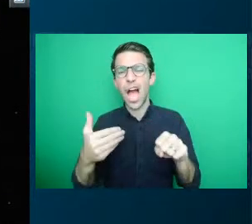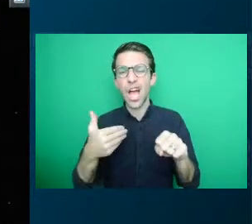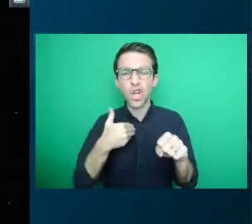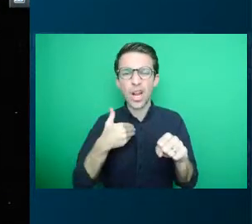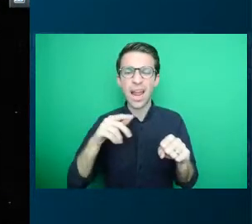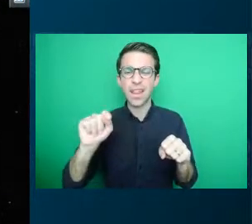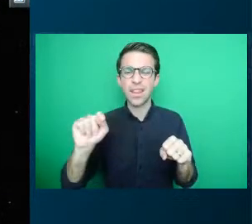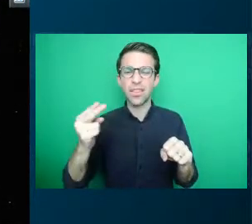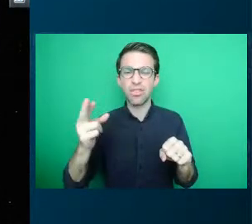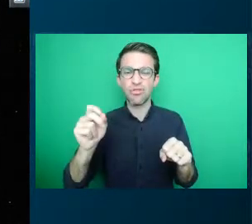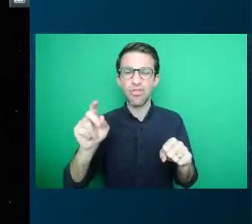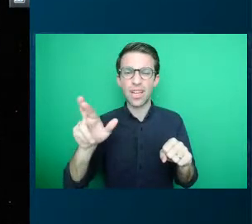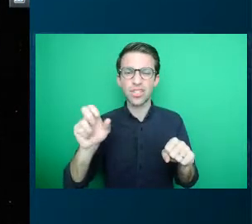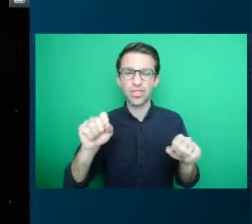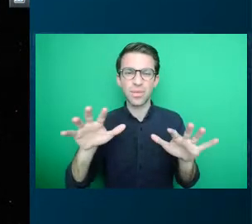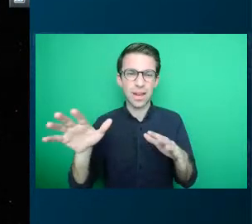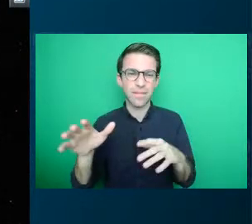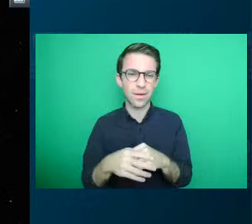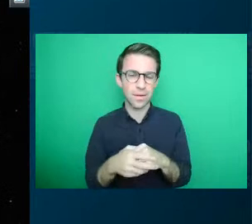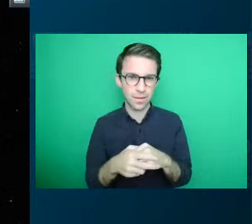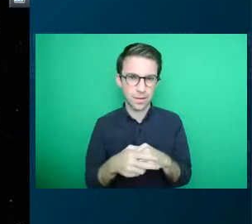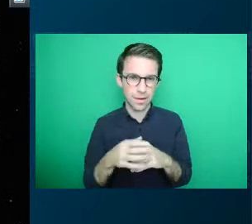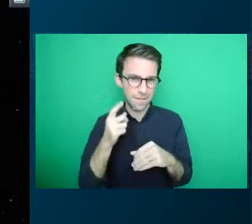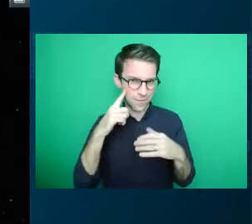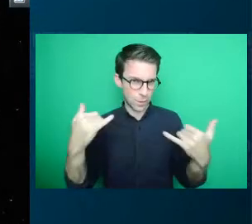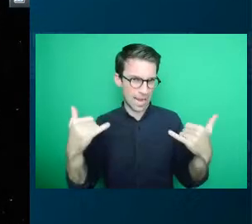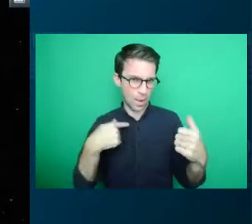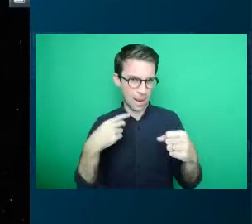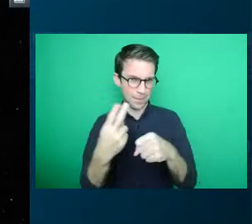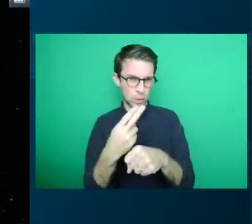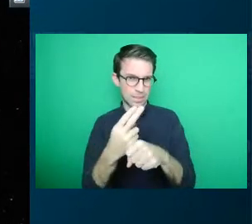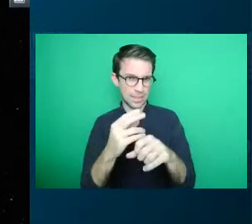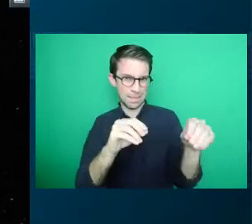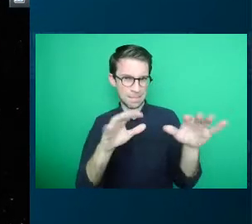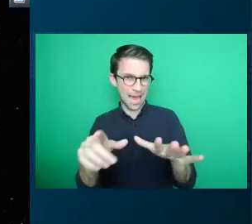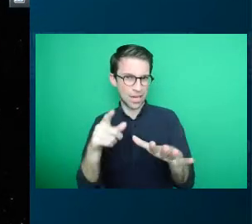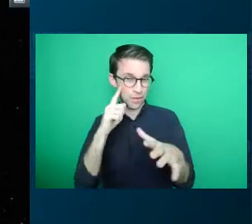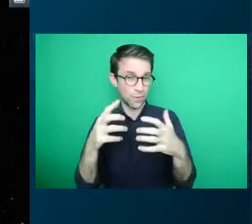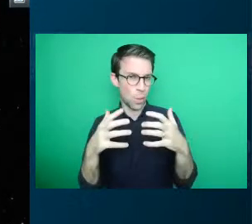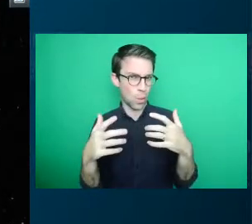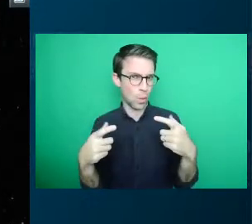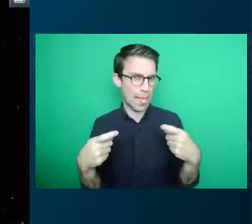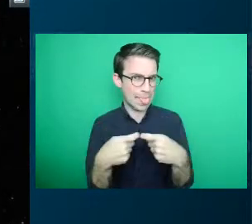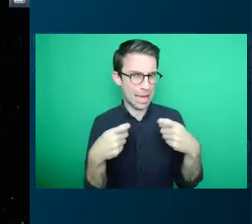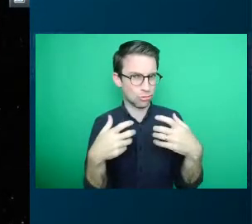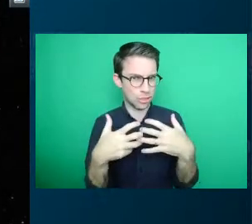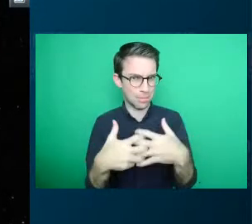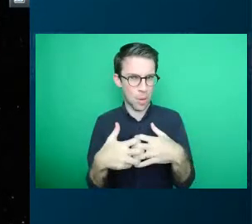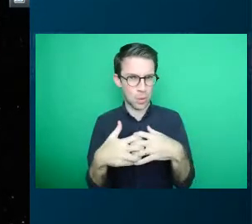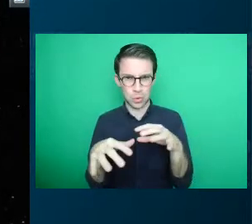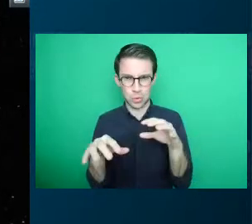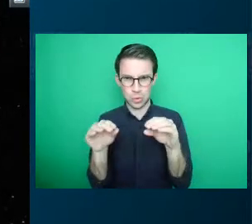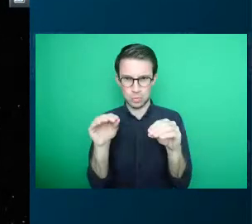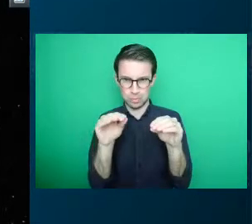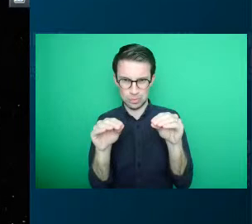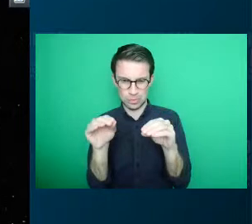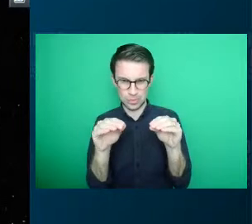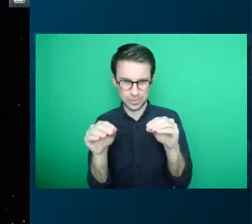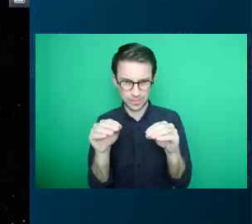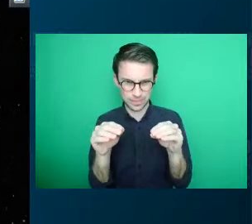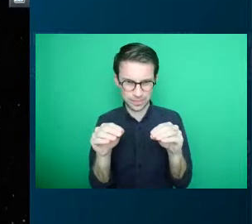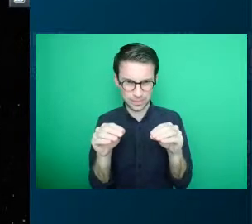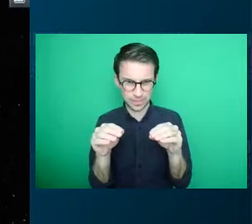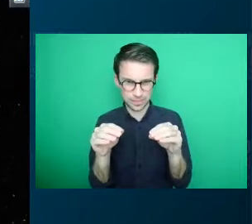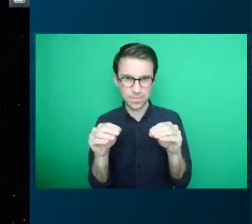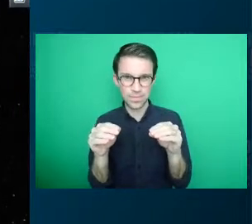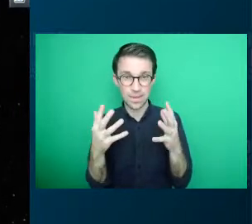more realistic. Now we're just using the magic of electric motors to make our rocket turn a little bit here. And let's get this going really